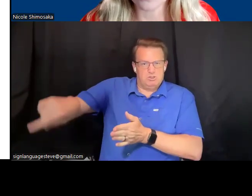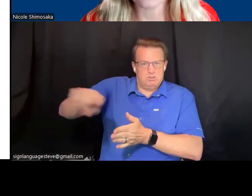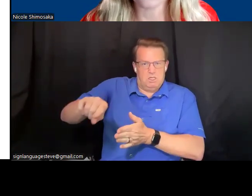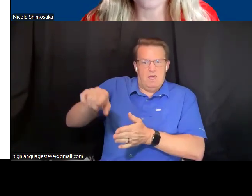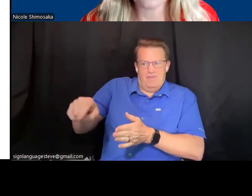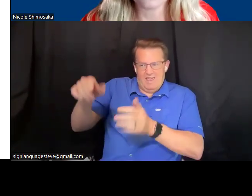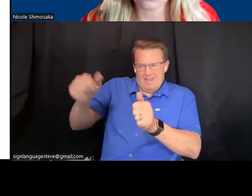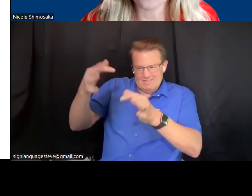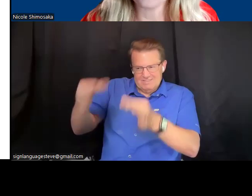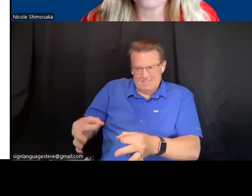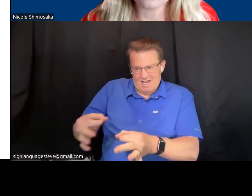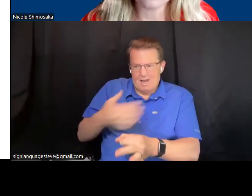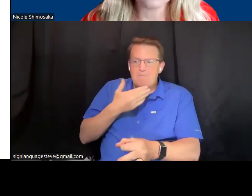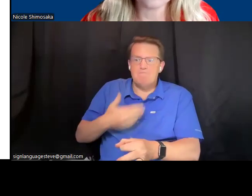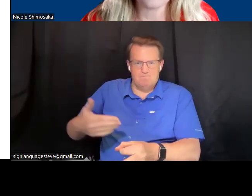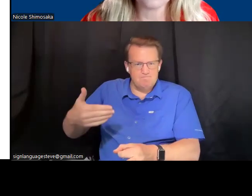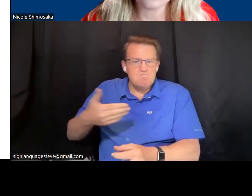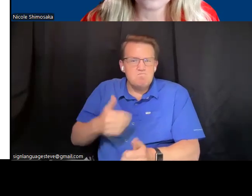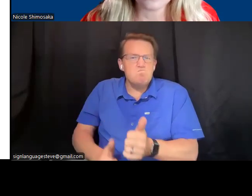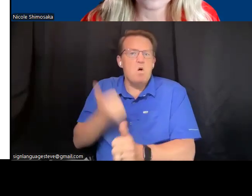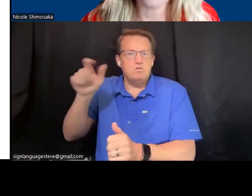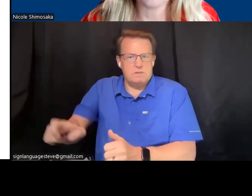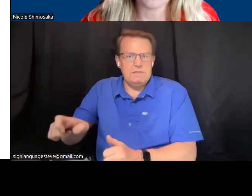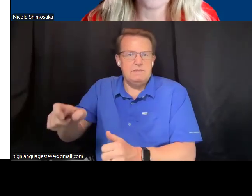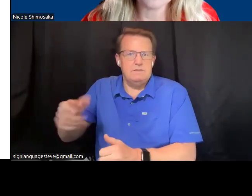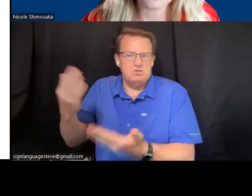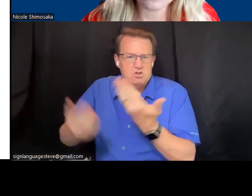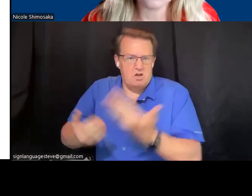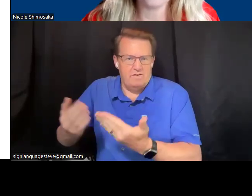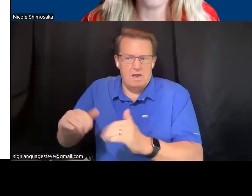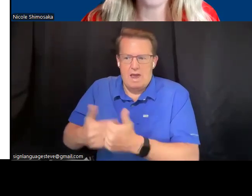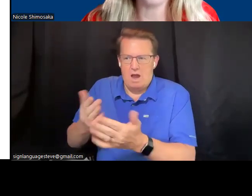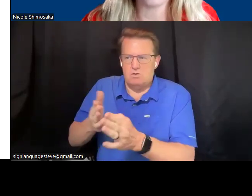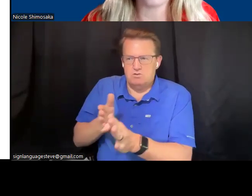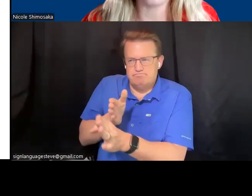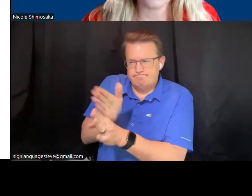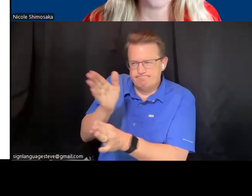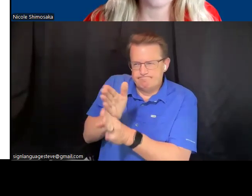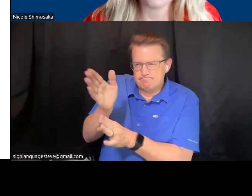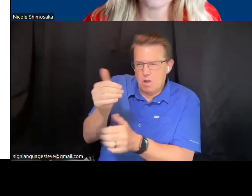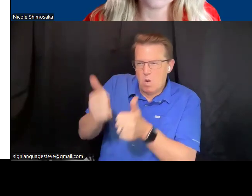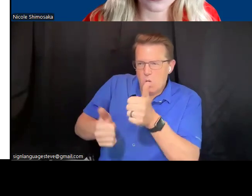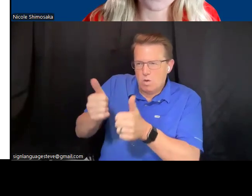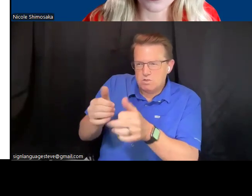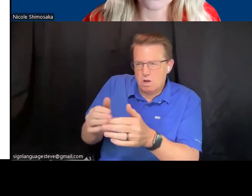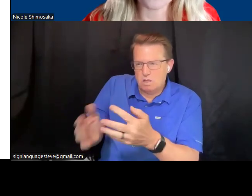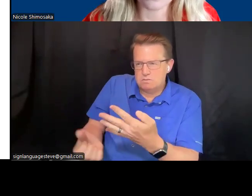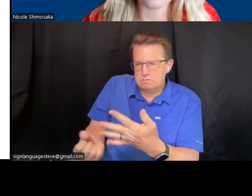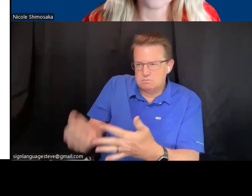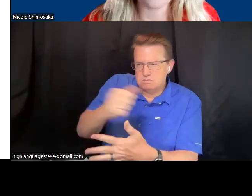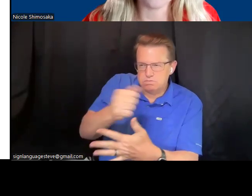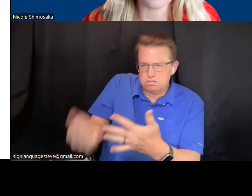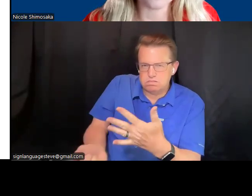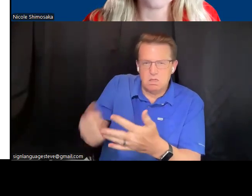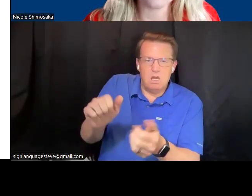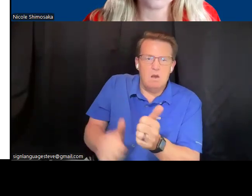what services are most needed in the community and how to prioritize those local needs within their area plans every